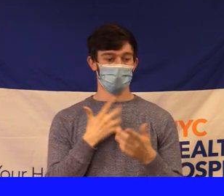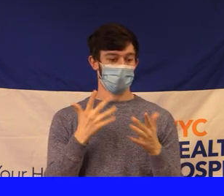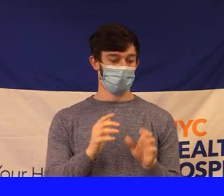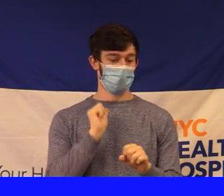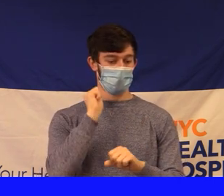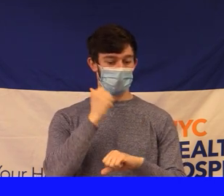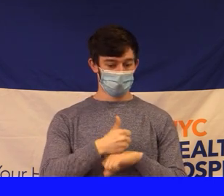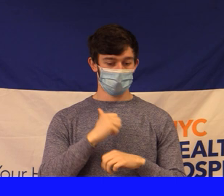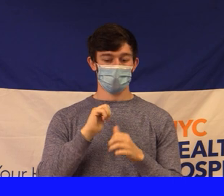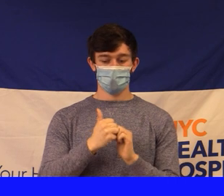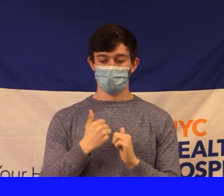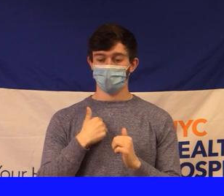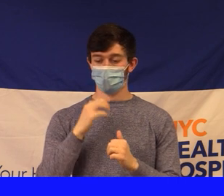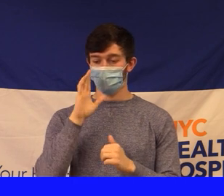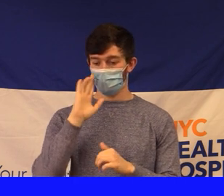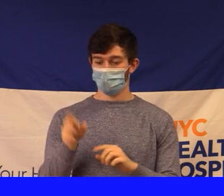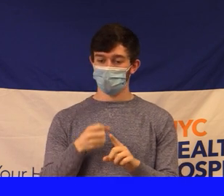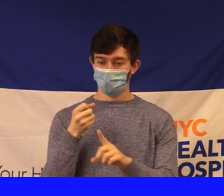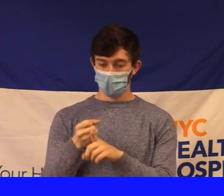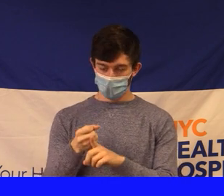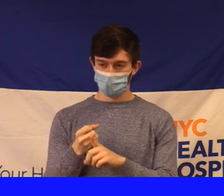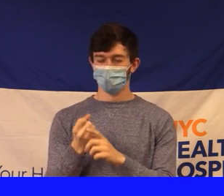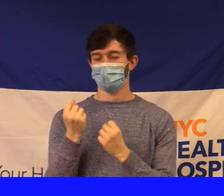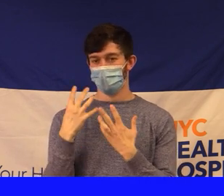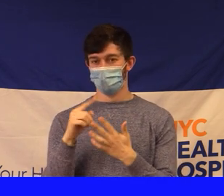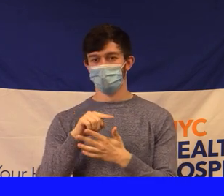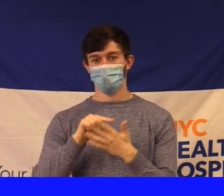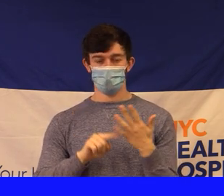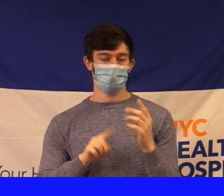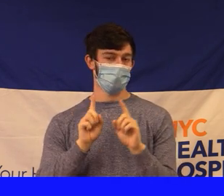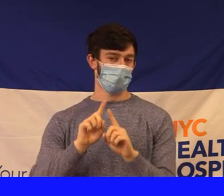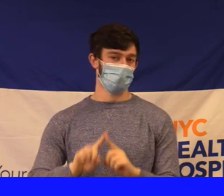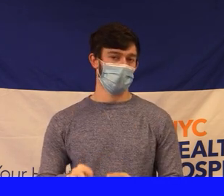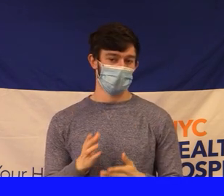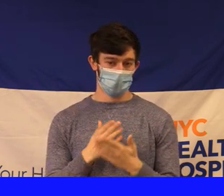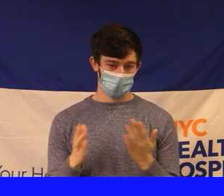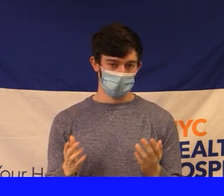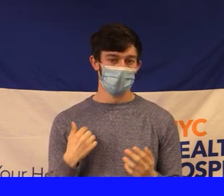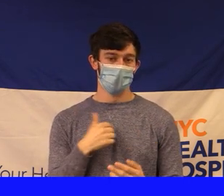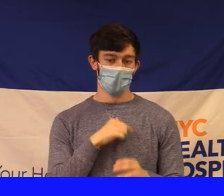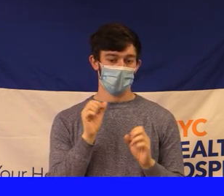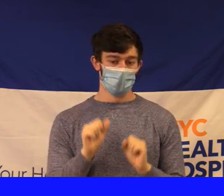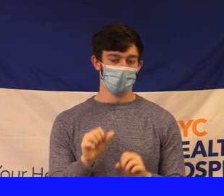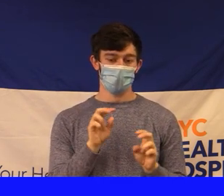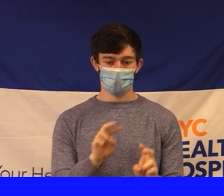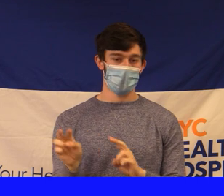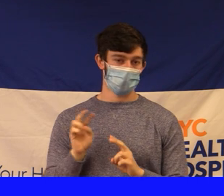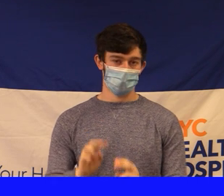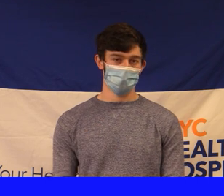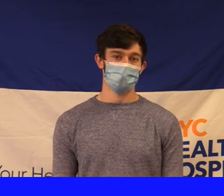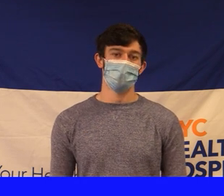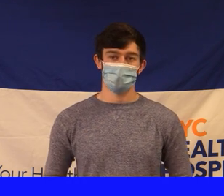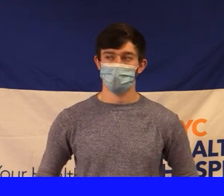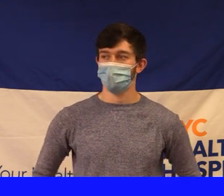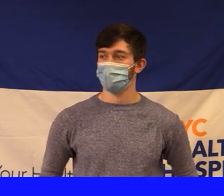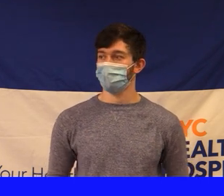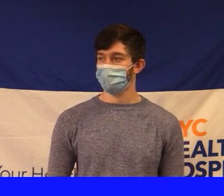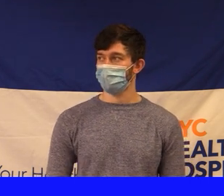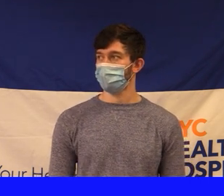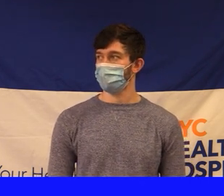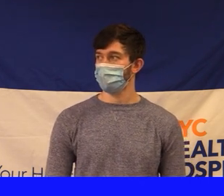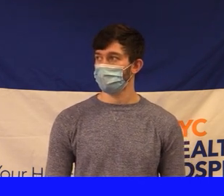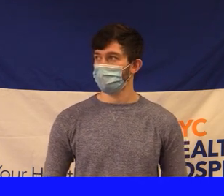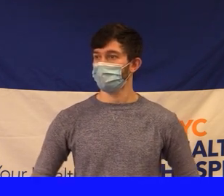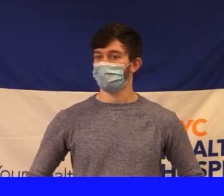I assume it would help with mistakes, like lots of different things that are gonna, we could track and demonstrate. Yeah.